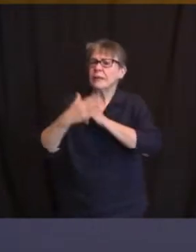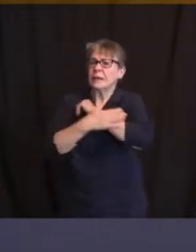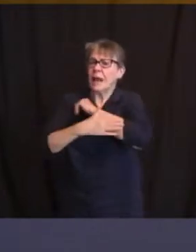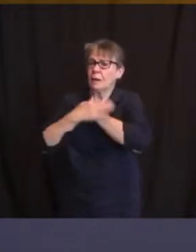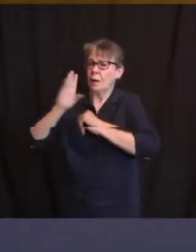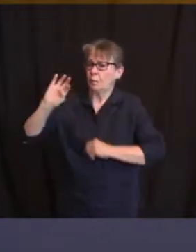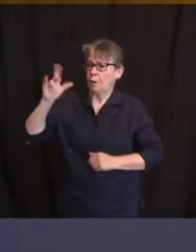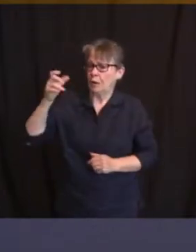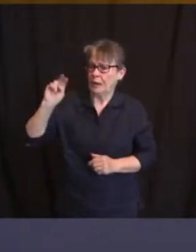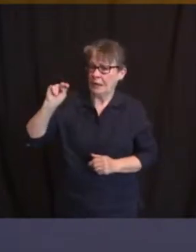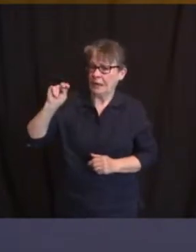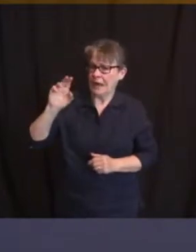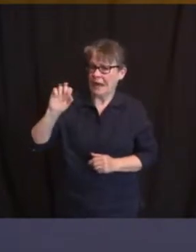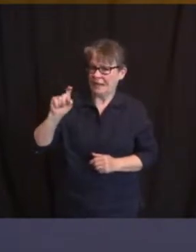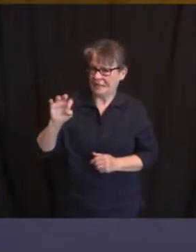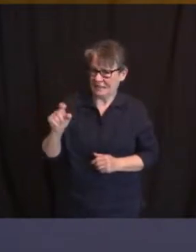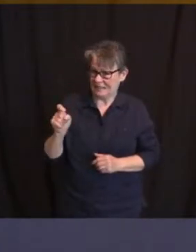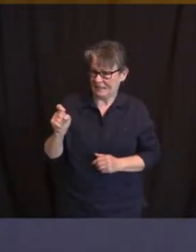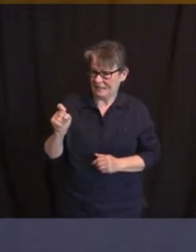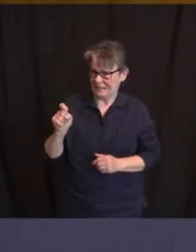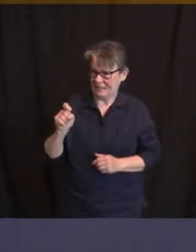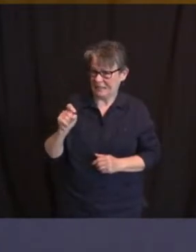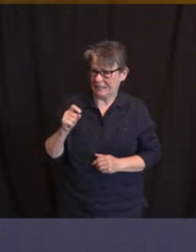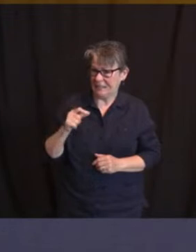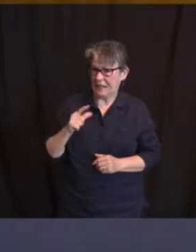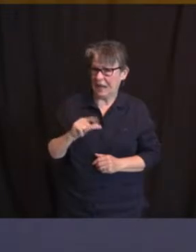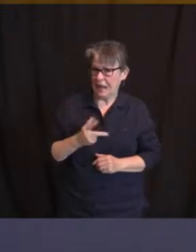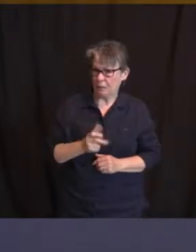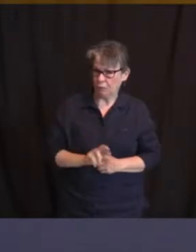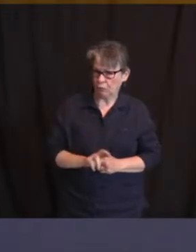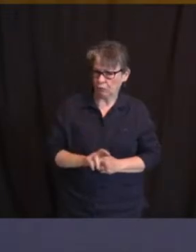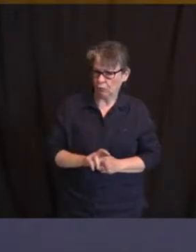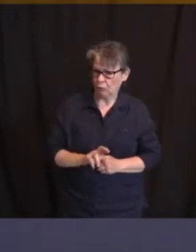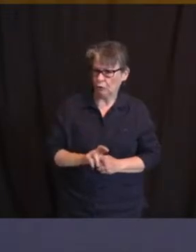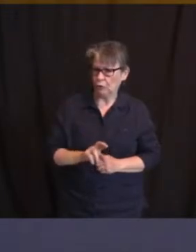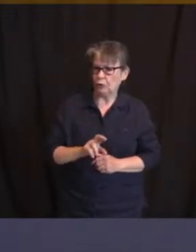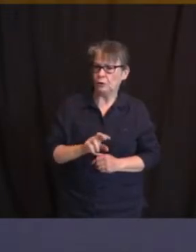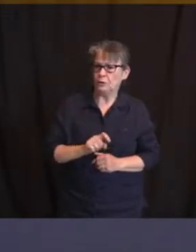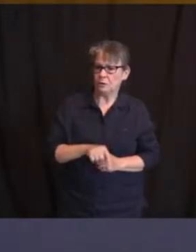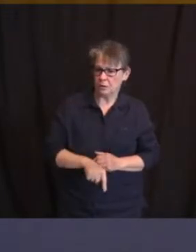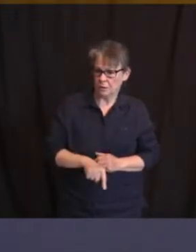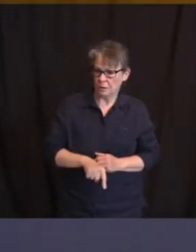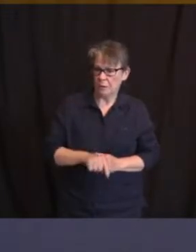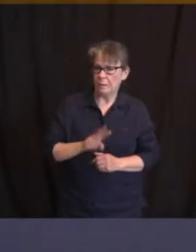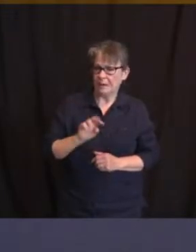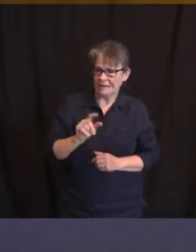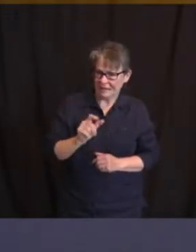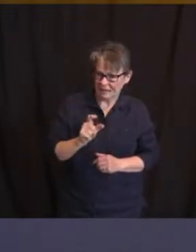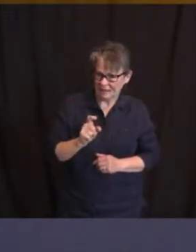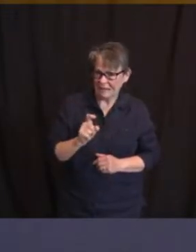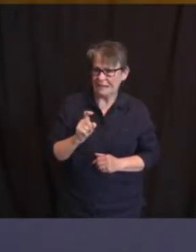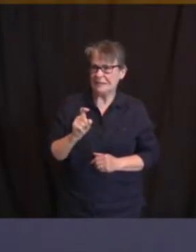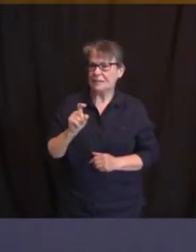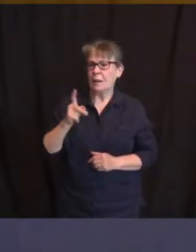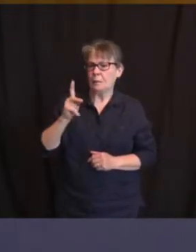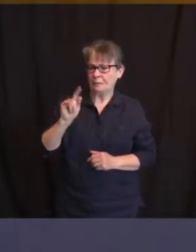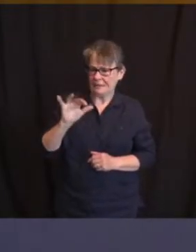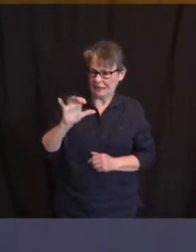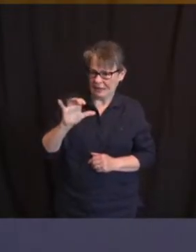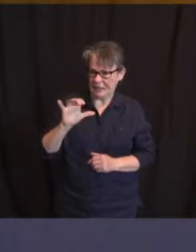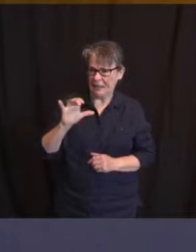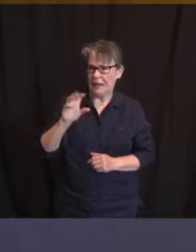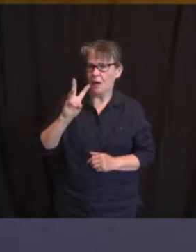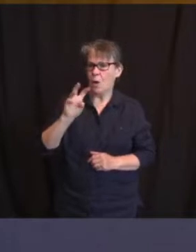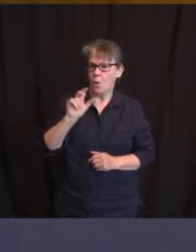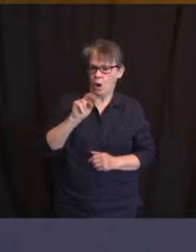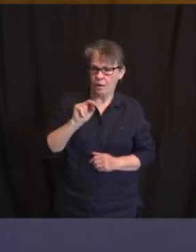Middlesex, Monmouth, Passaic, Union, and Warren. 5 of the original 11 were female.